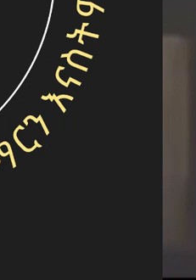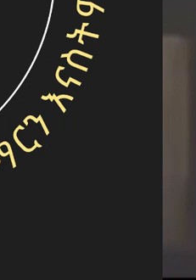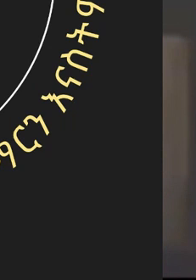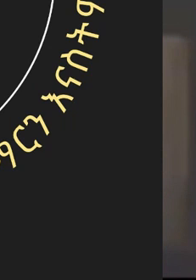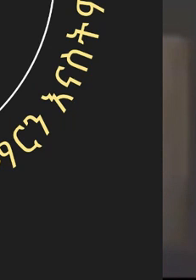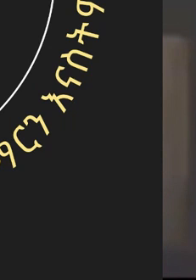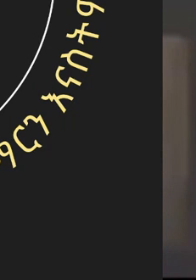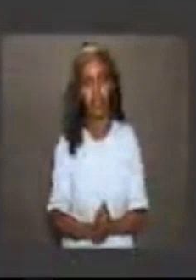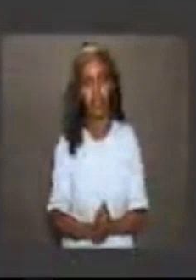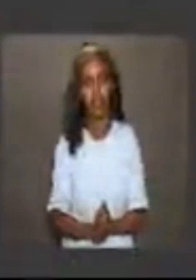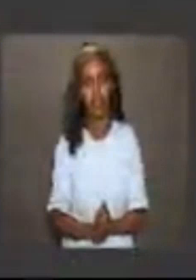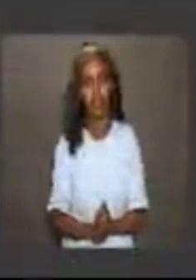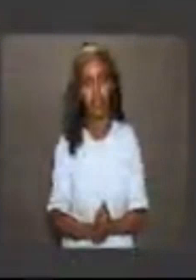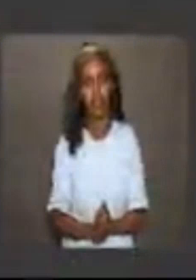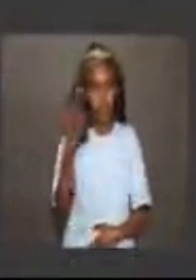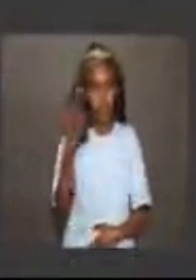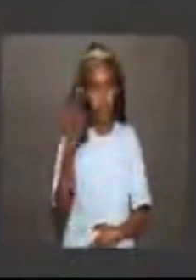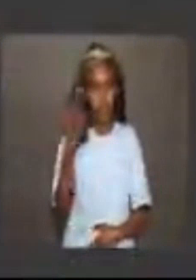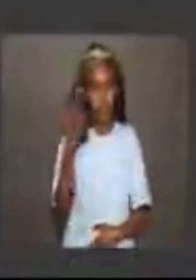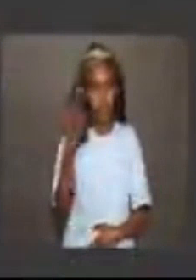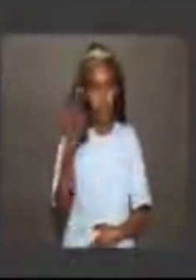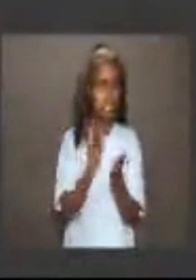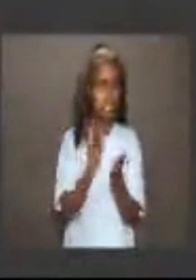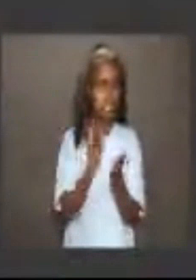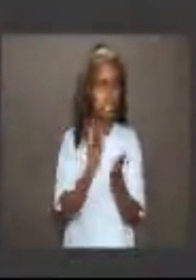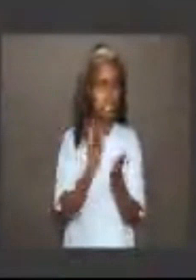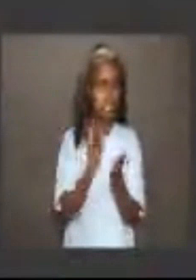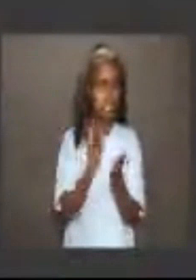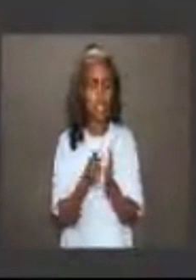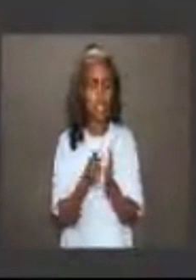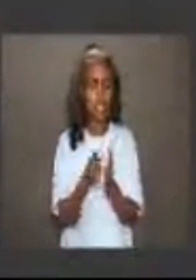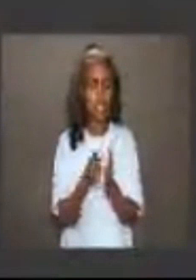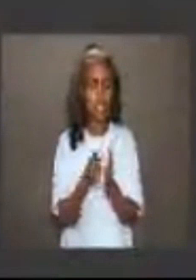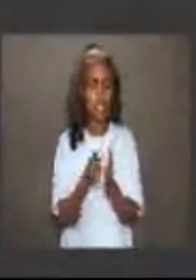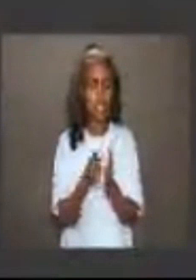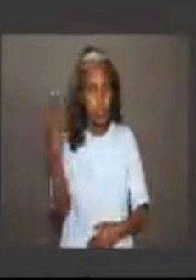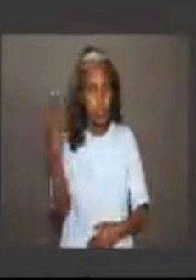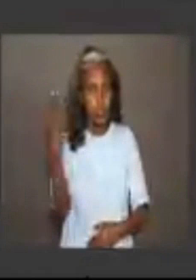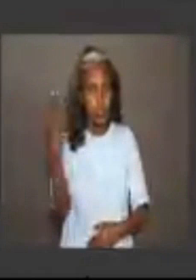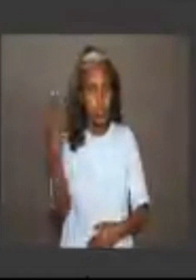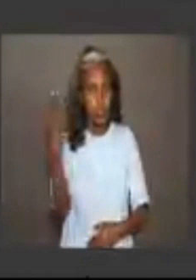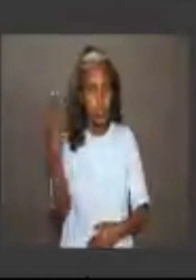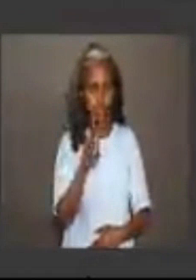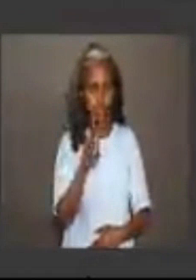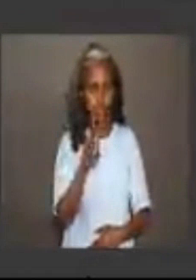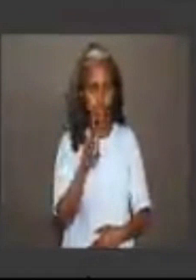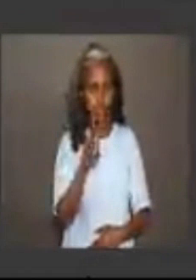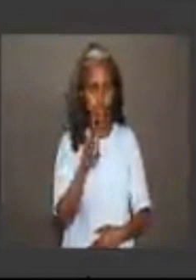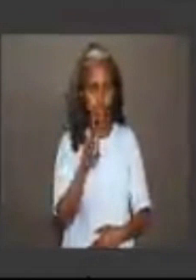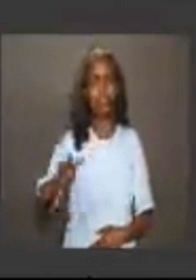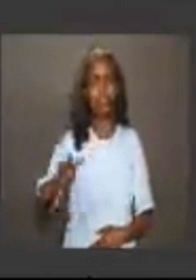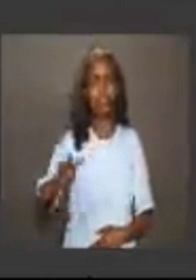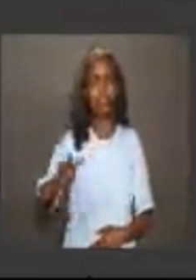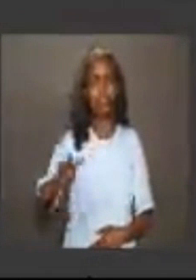Using our previous example, we would use 2 to the power of